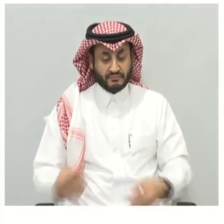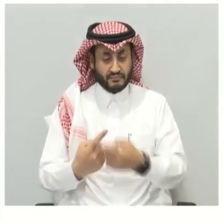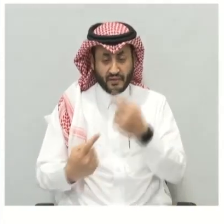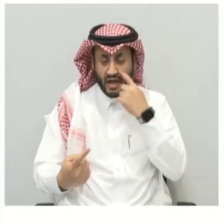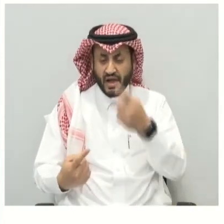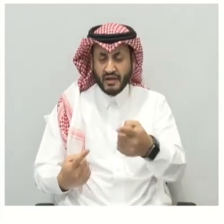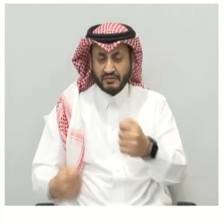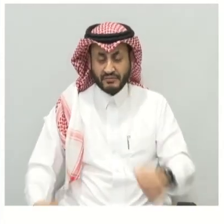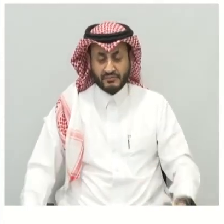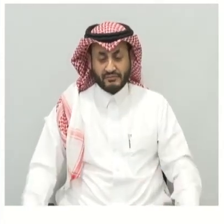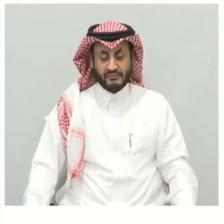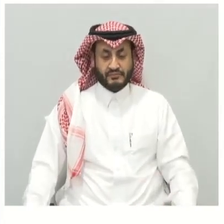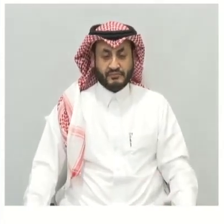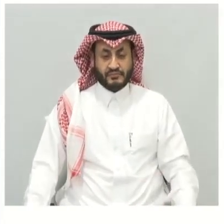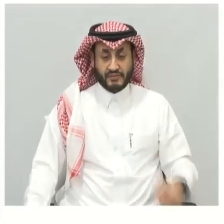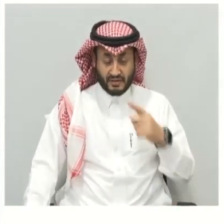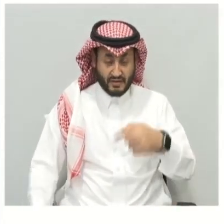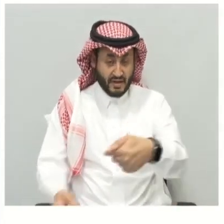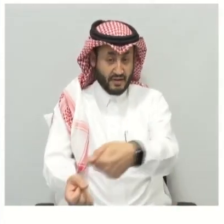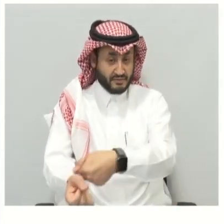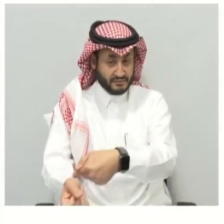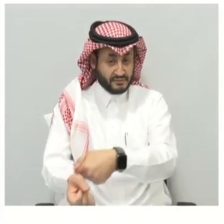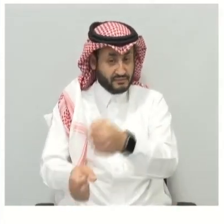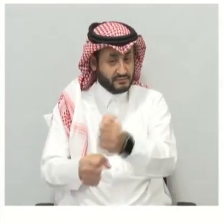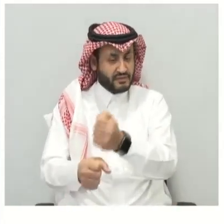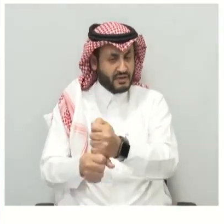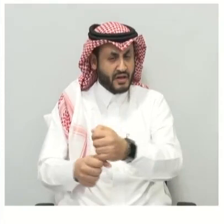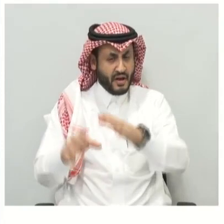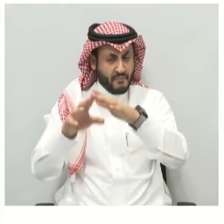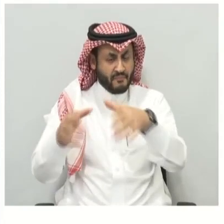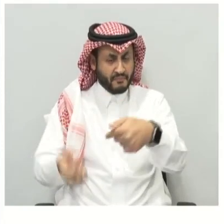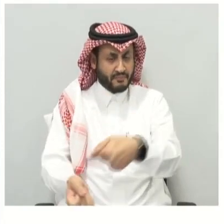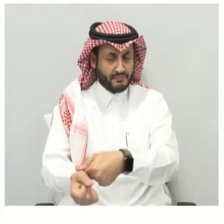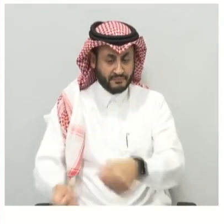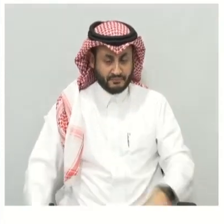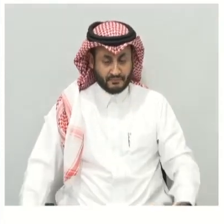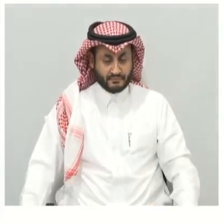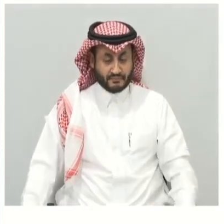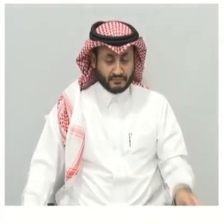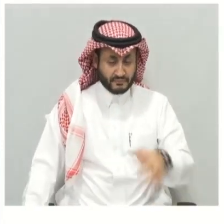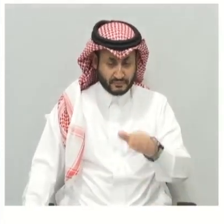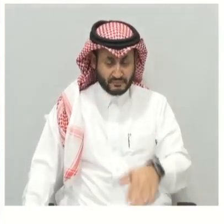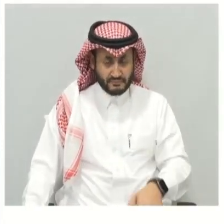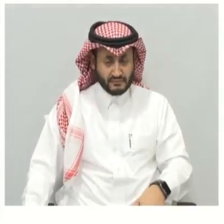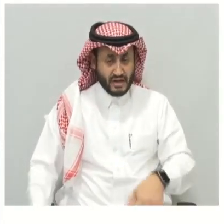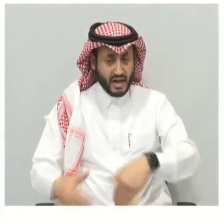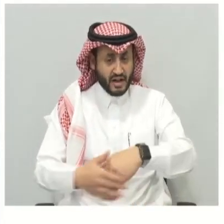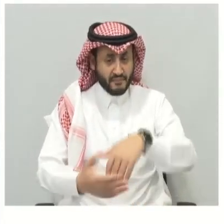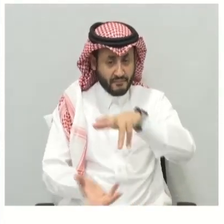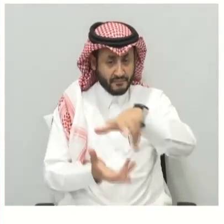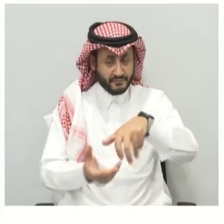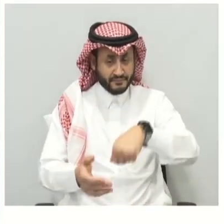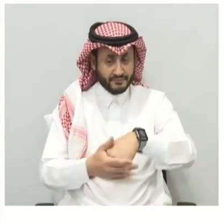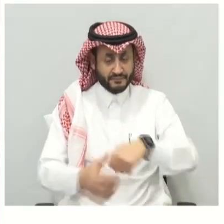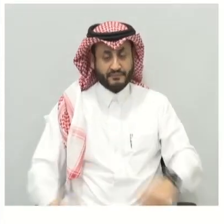here, this man is a doctor. He works in a hospital. And this man is a football player.